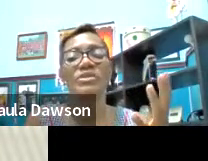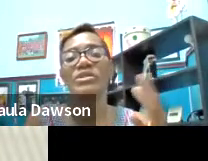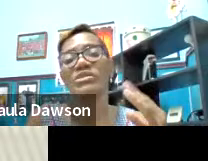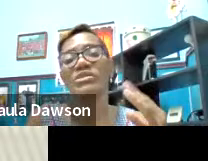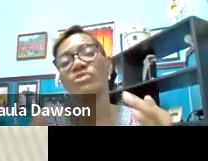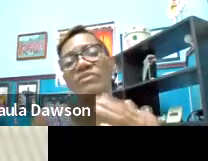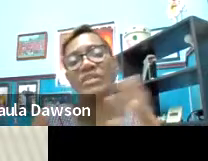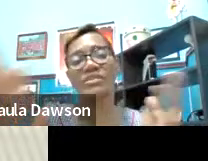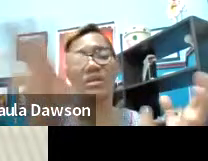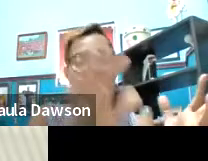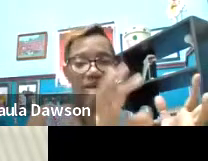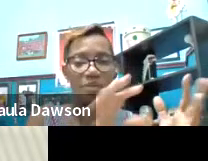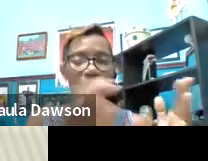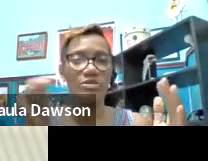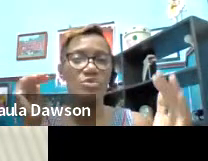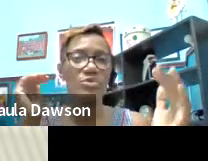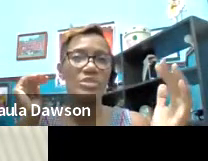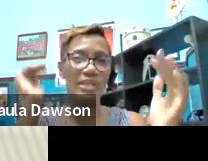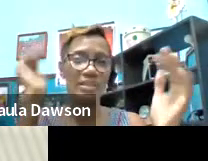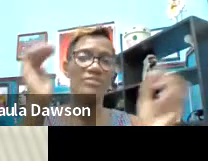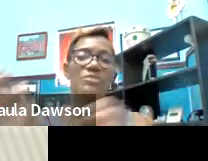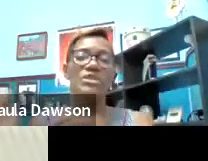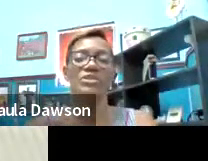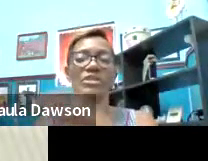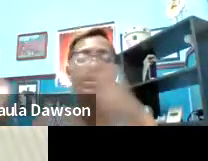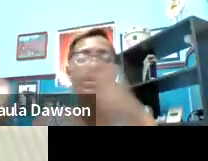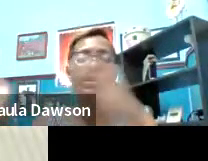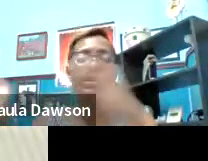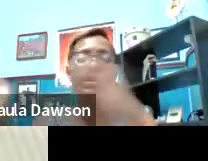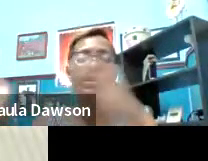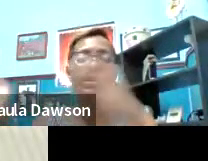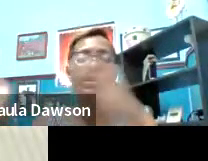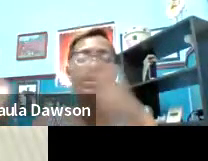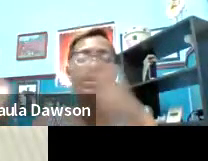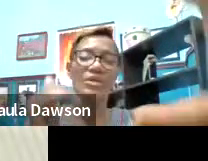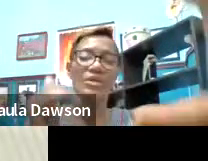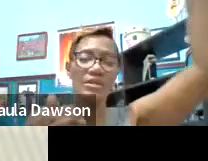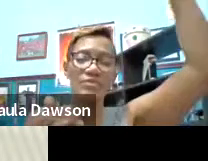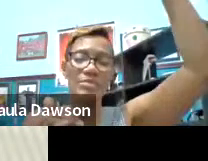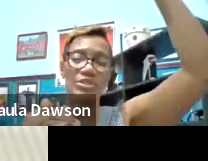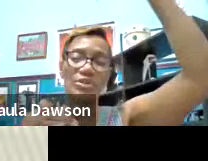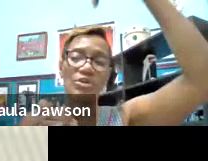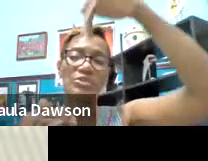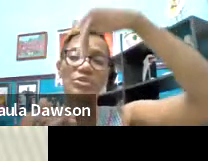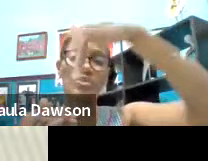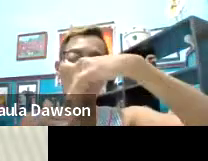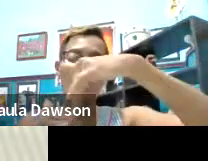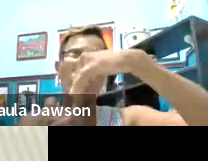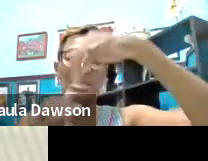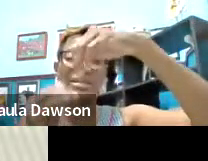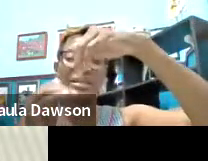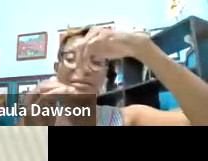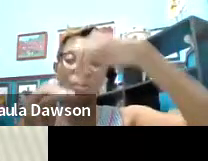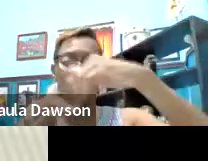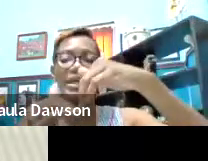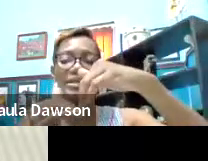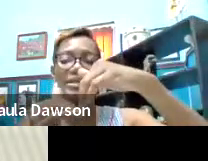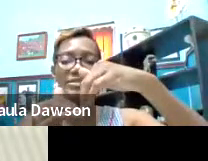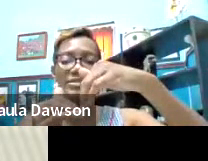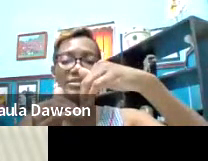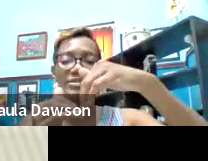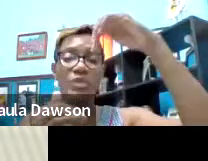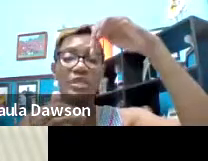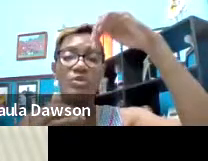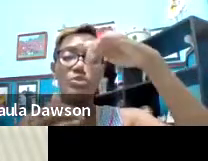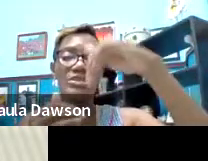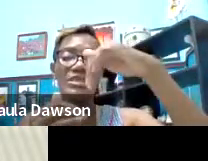essentially, there's a reflex arc. When you send information into the cord, and information comes out from the brain and it kind of quiets